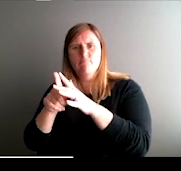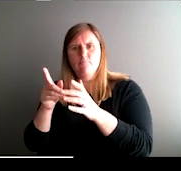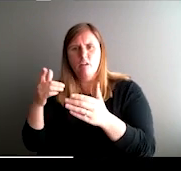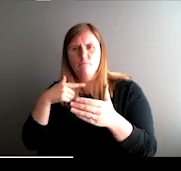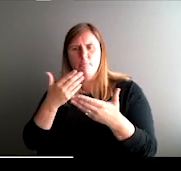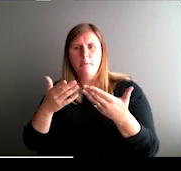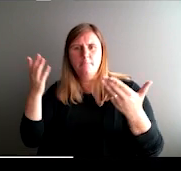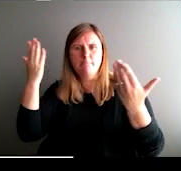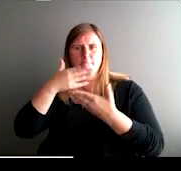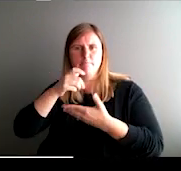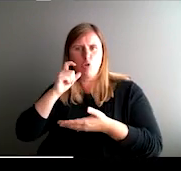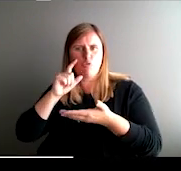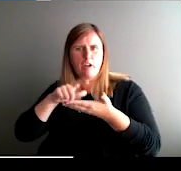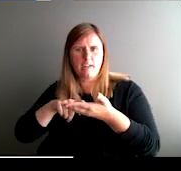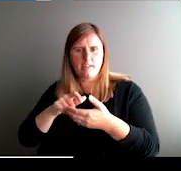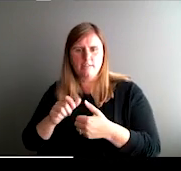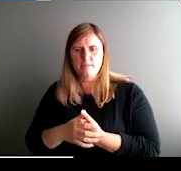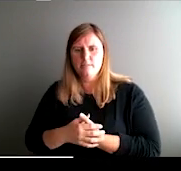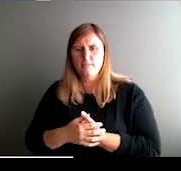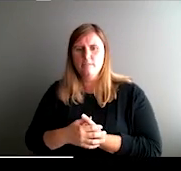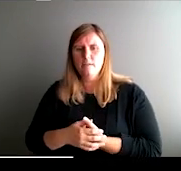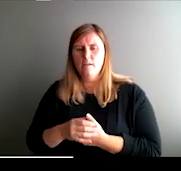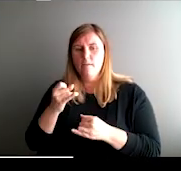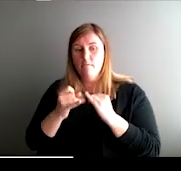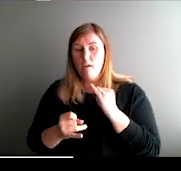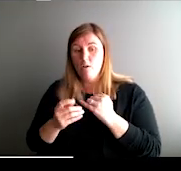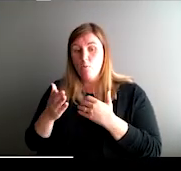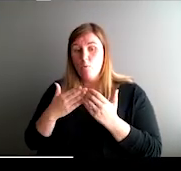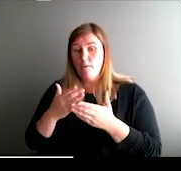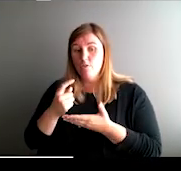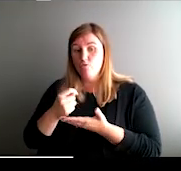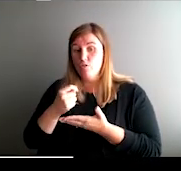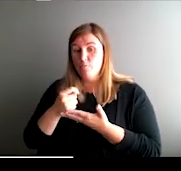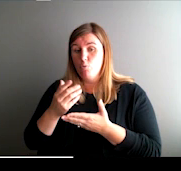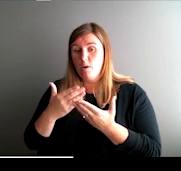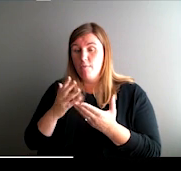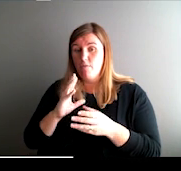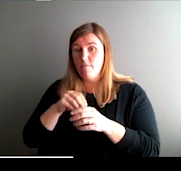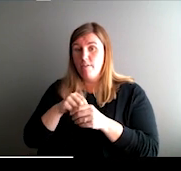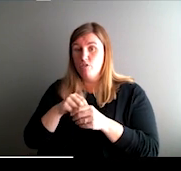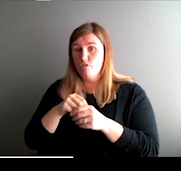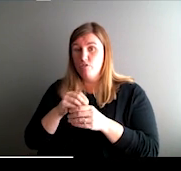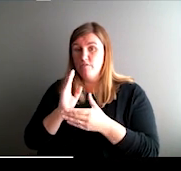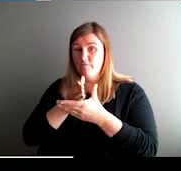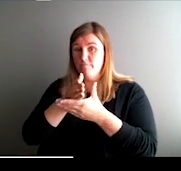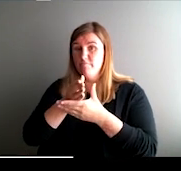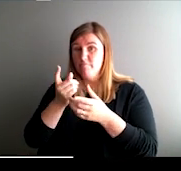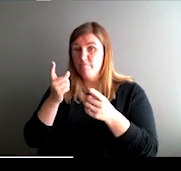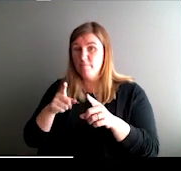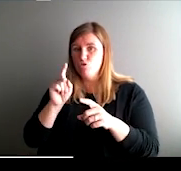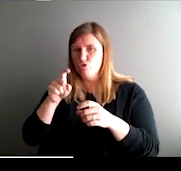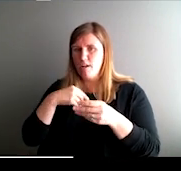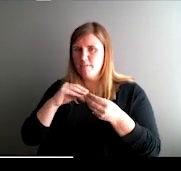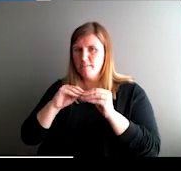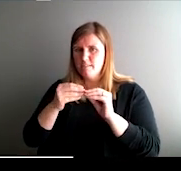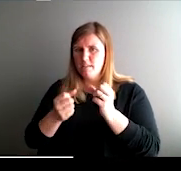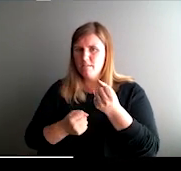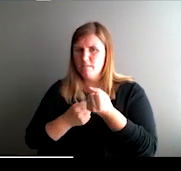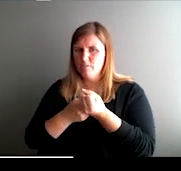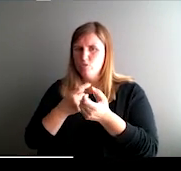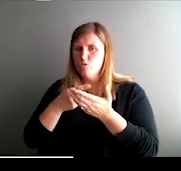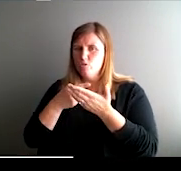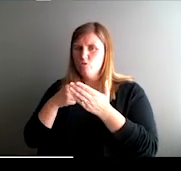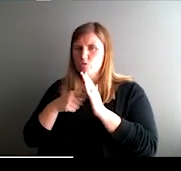don't recognize. Finally, whatever treatment, whatever intervention is in place should have data to show a decrease